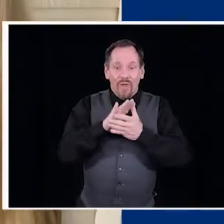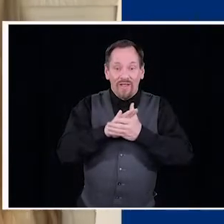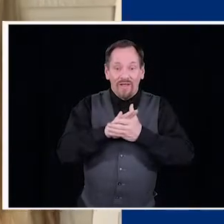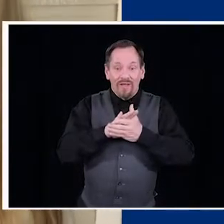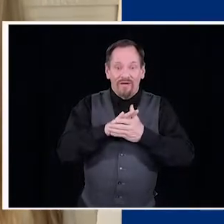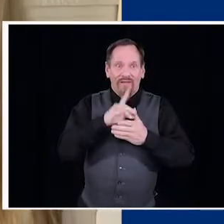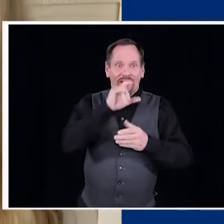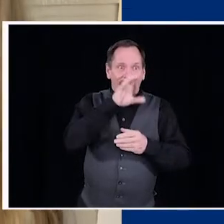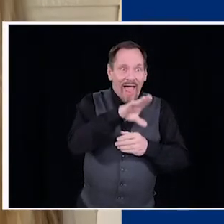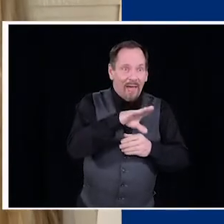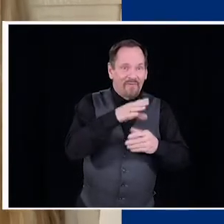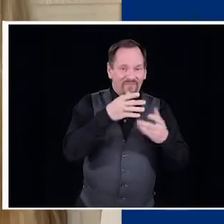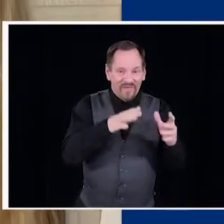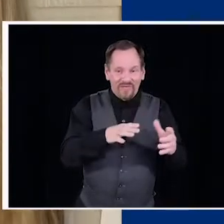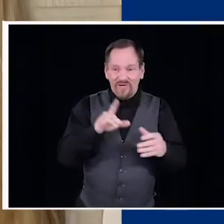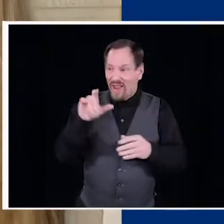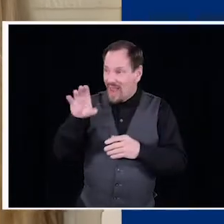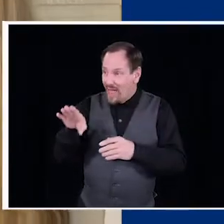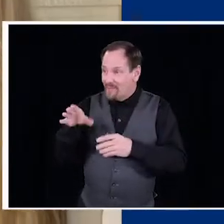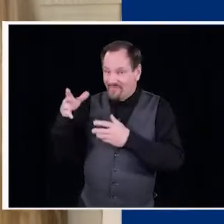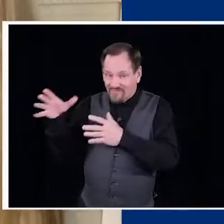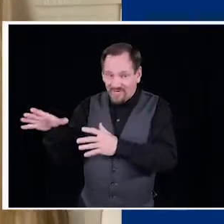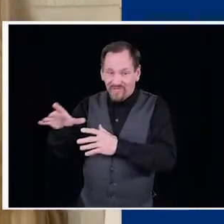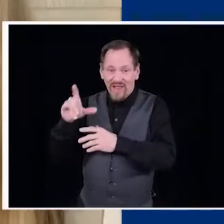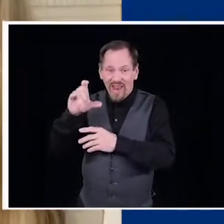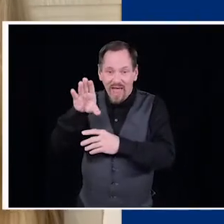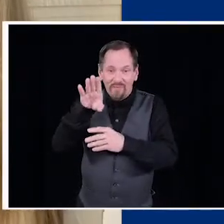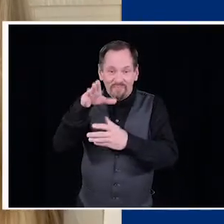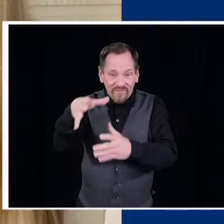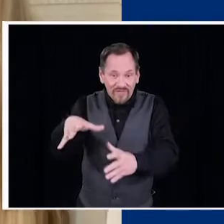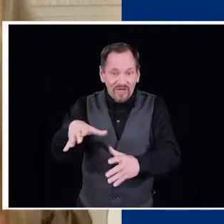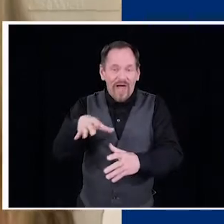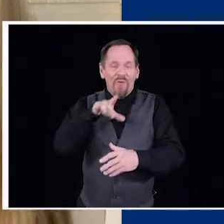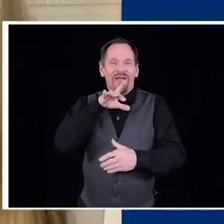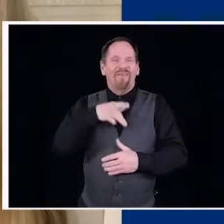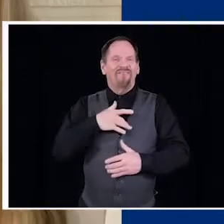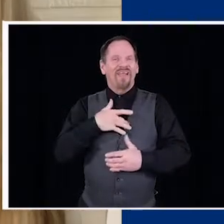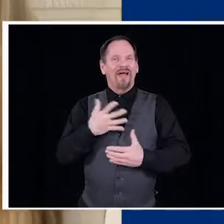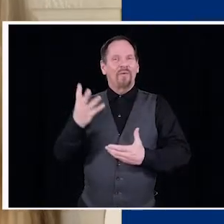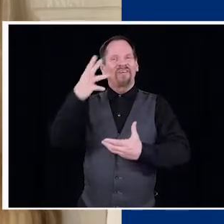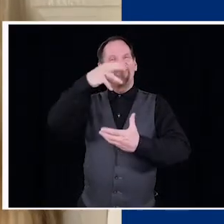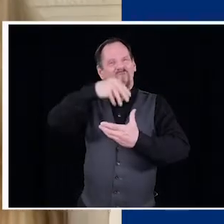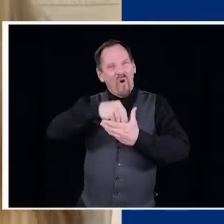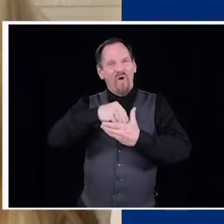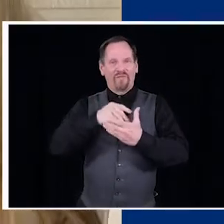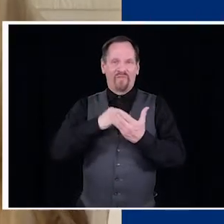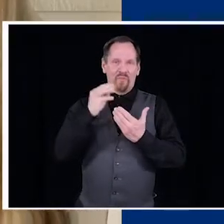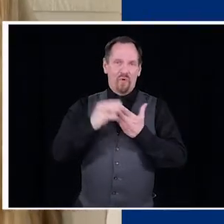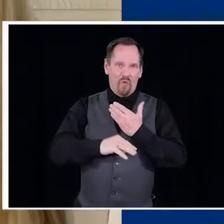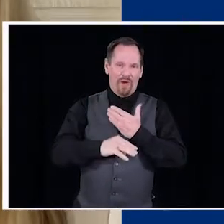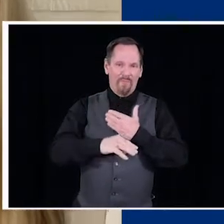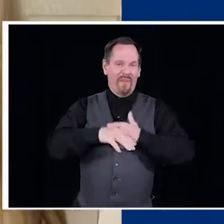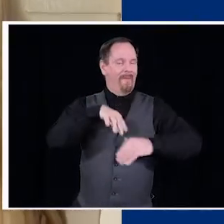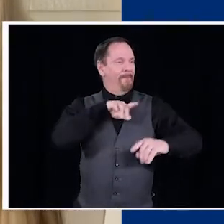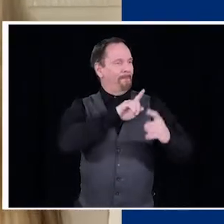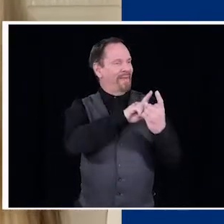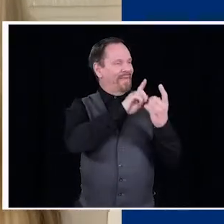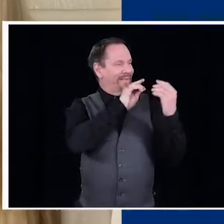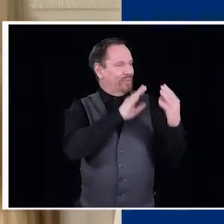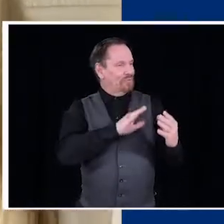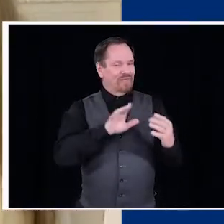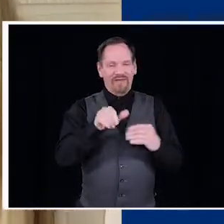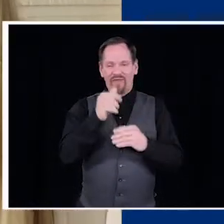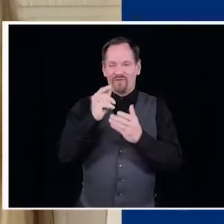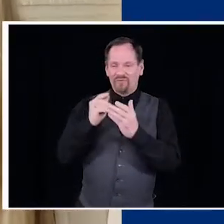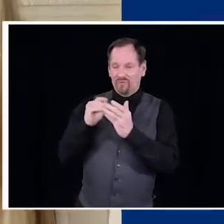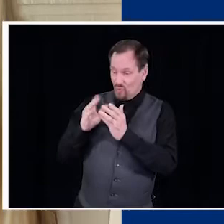all of the labs that we completed in the program. That really helped me feel that I was a part of the program. I was able to meet faculty and other